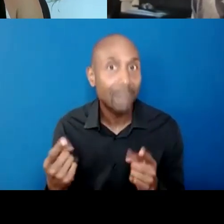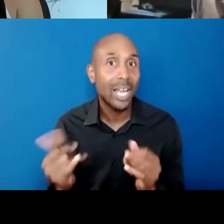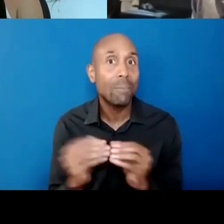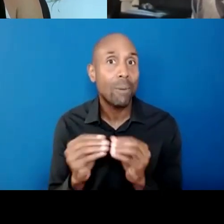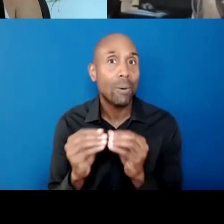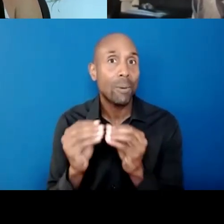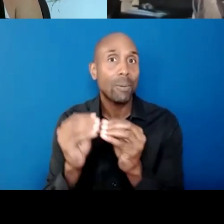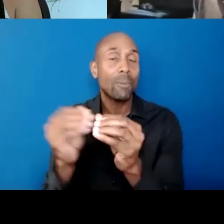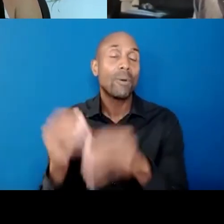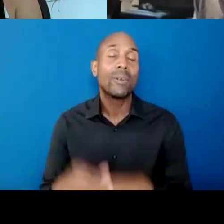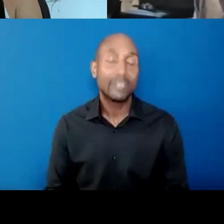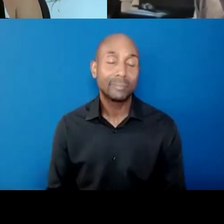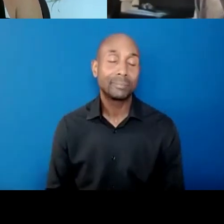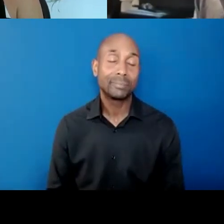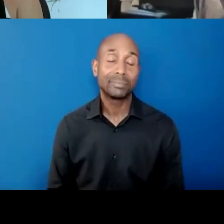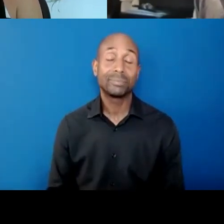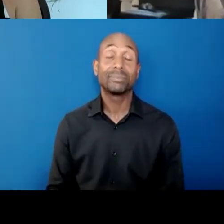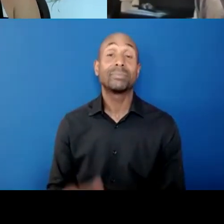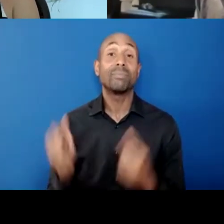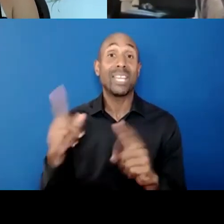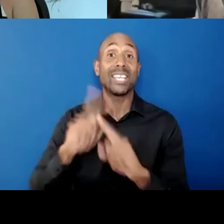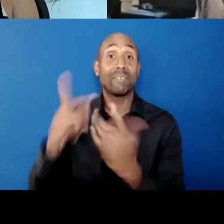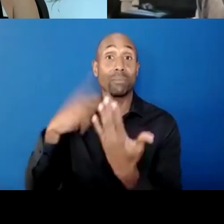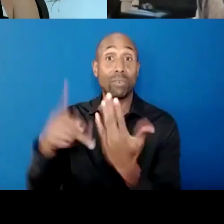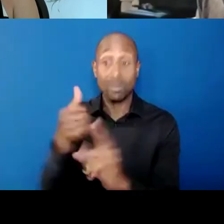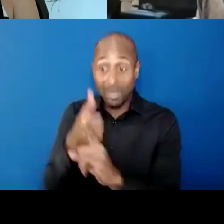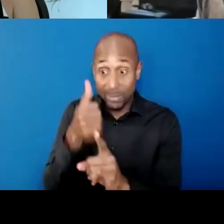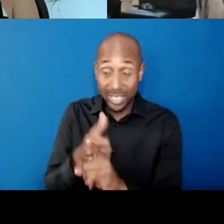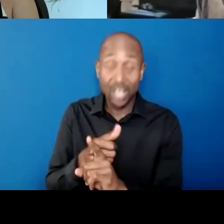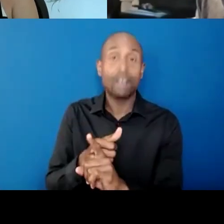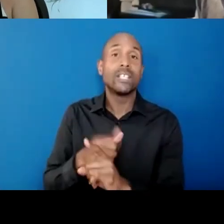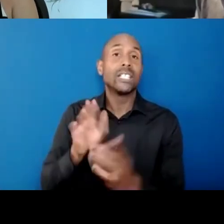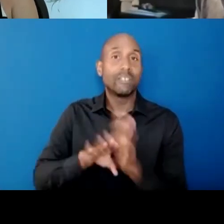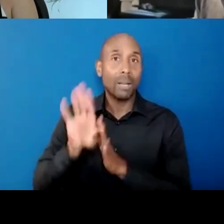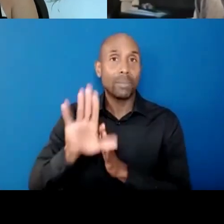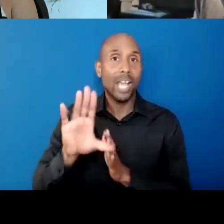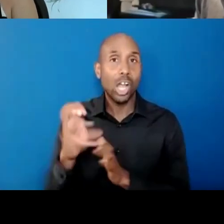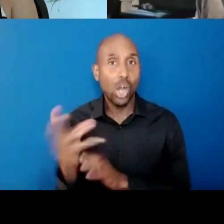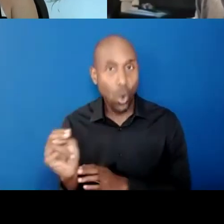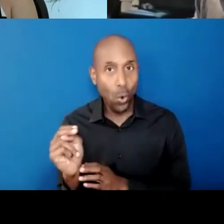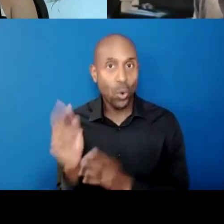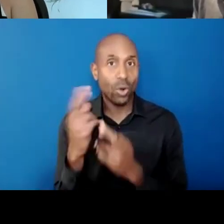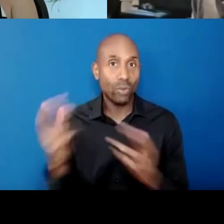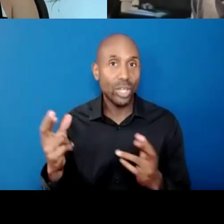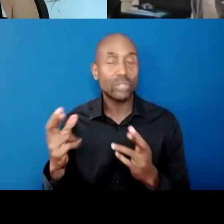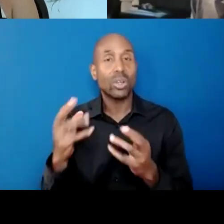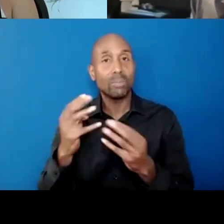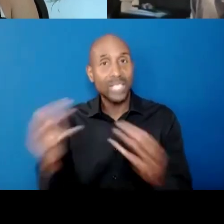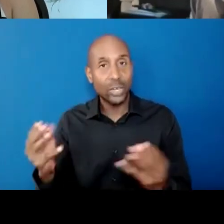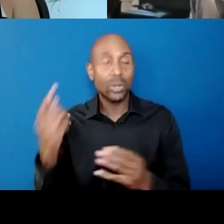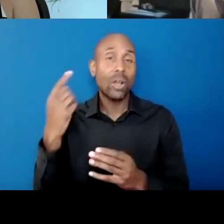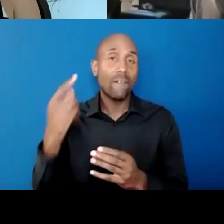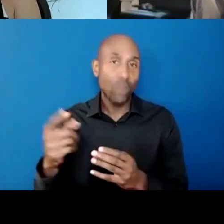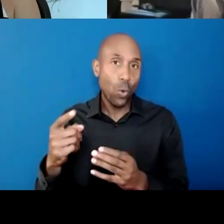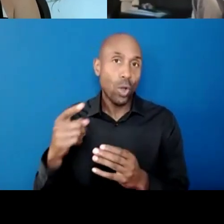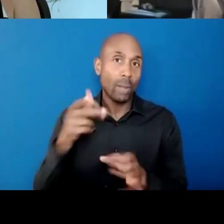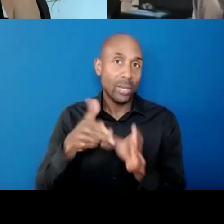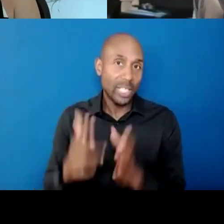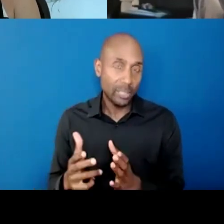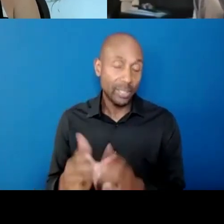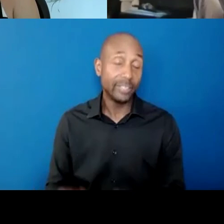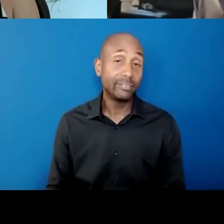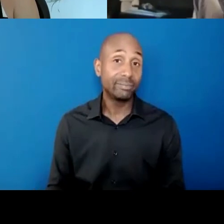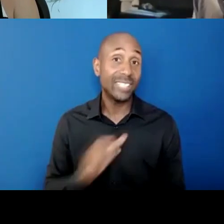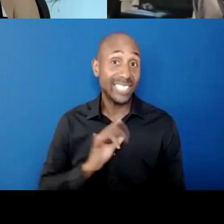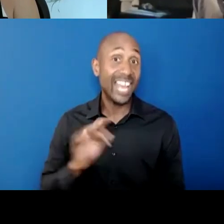their own resources and materials, and staff have expertise and experience on how to do this and share